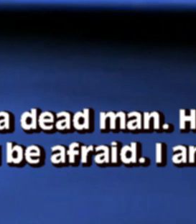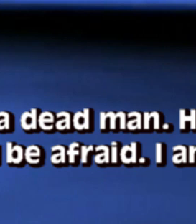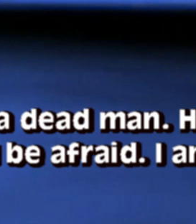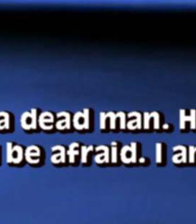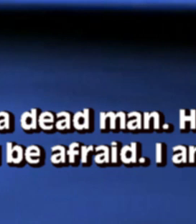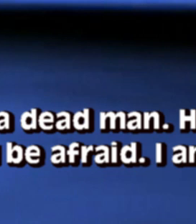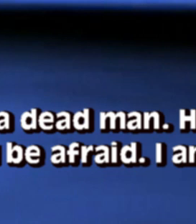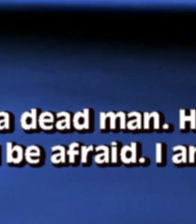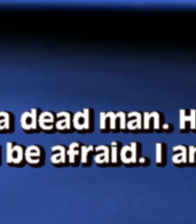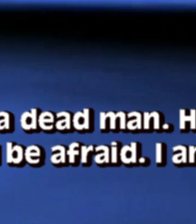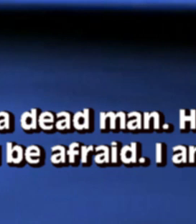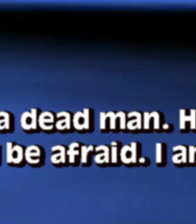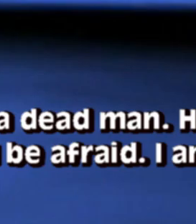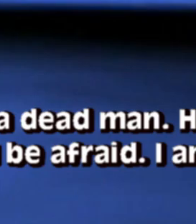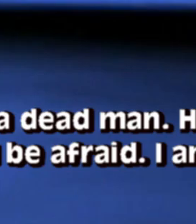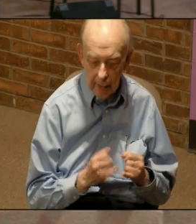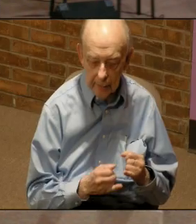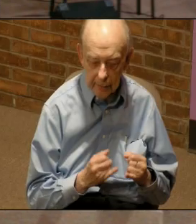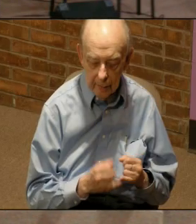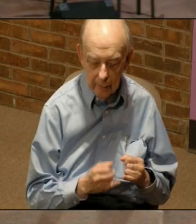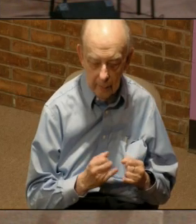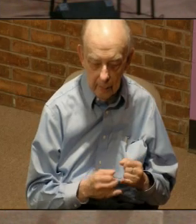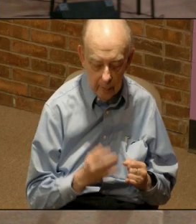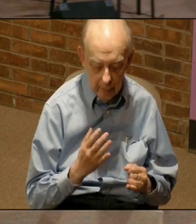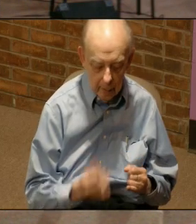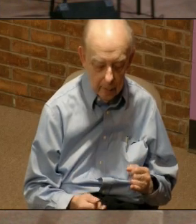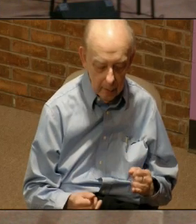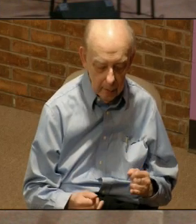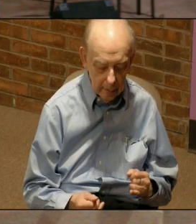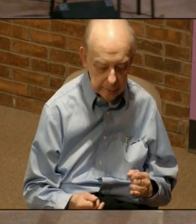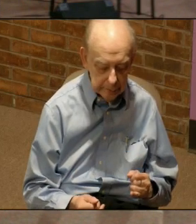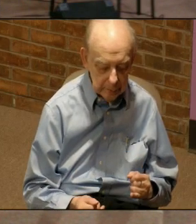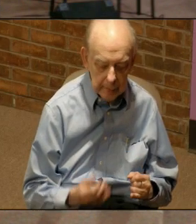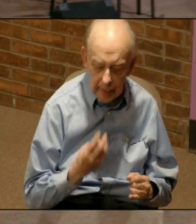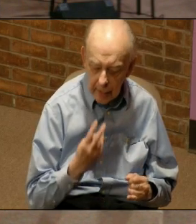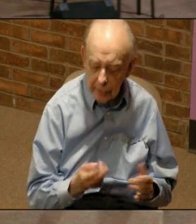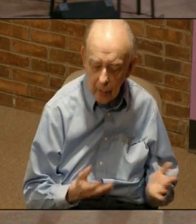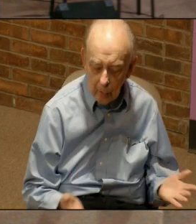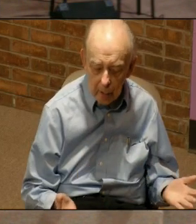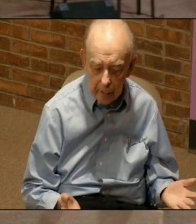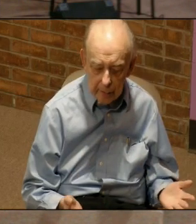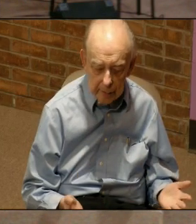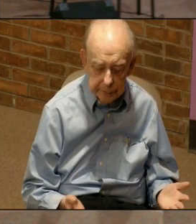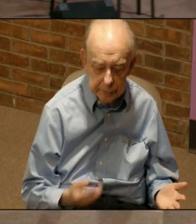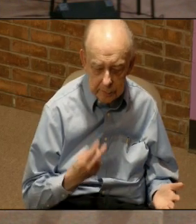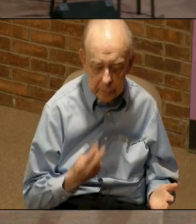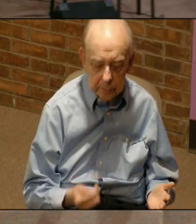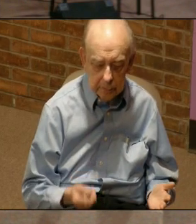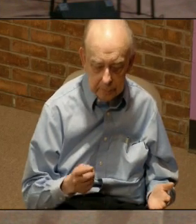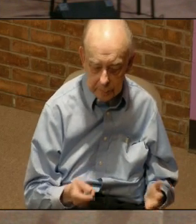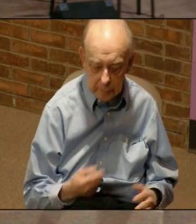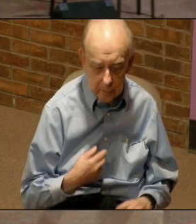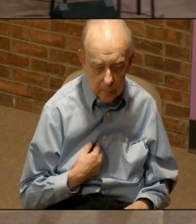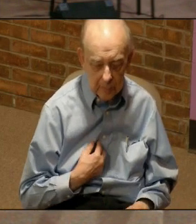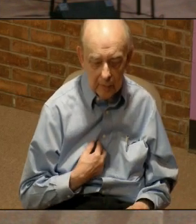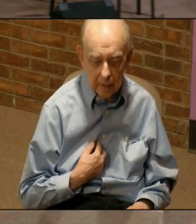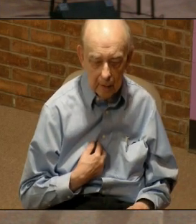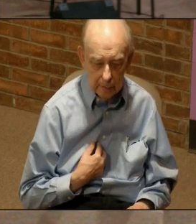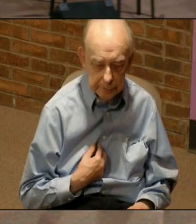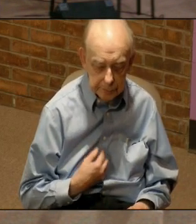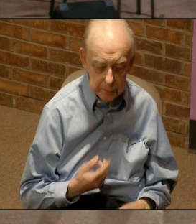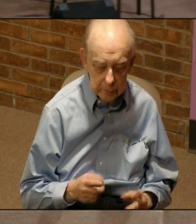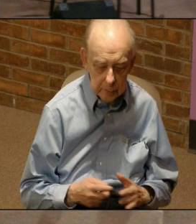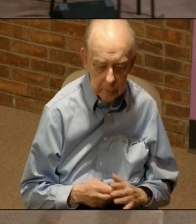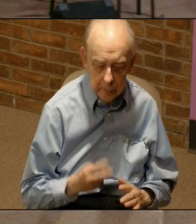first and the last. Because what did he see? You see, you and I, when